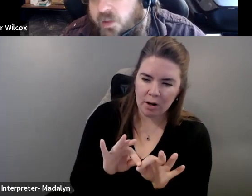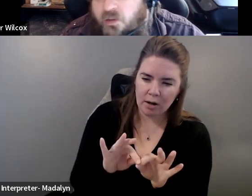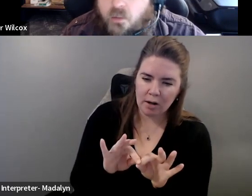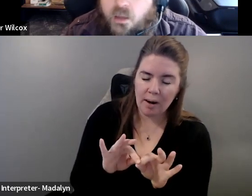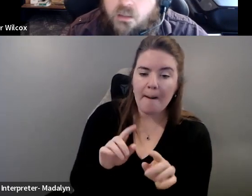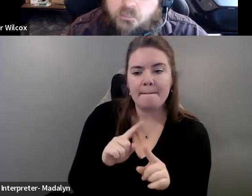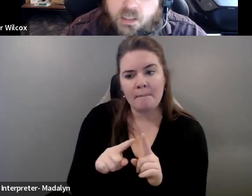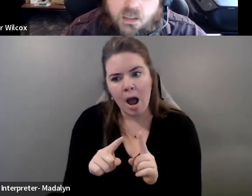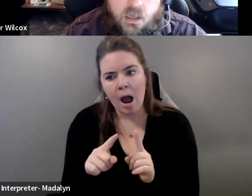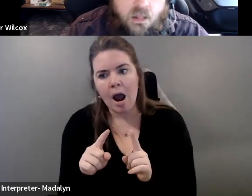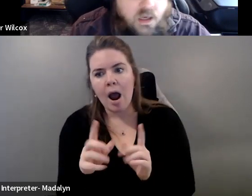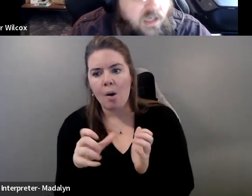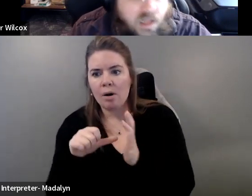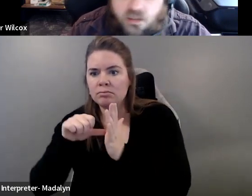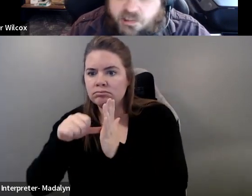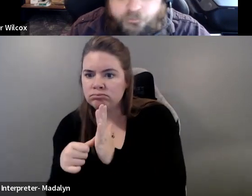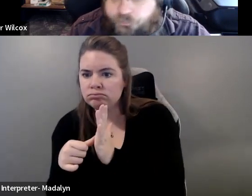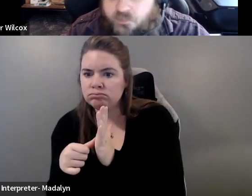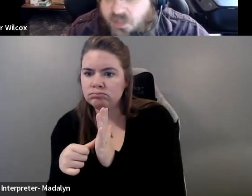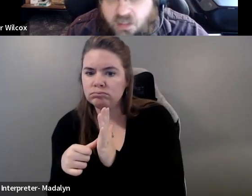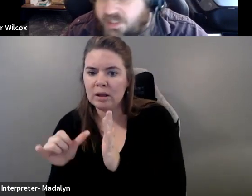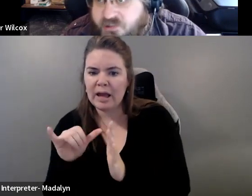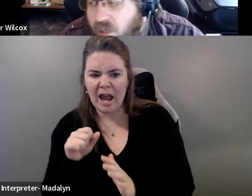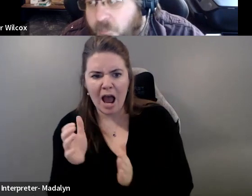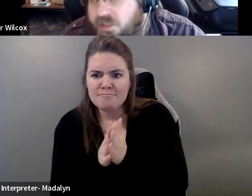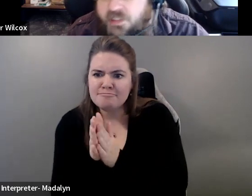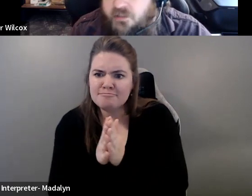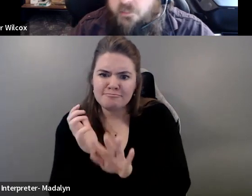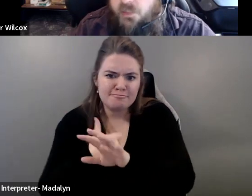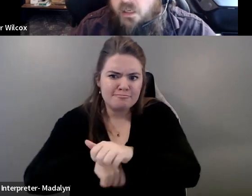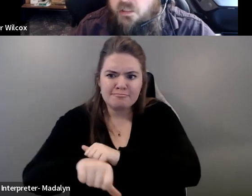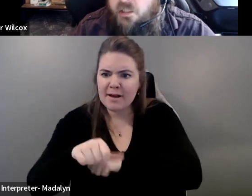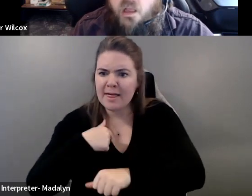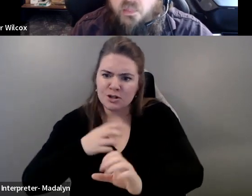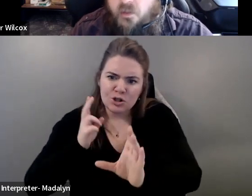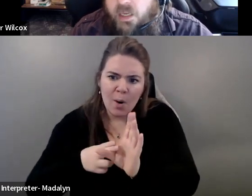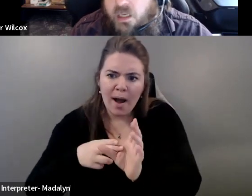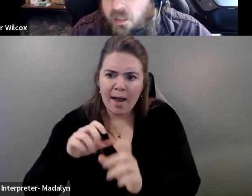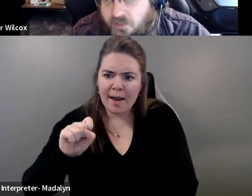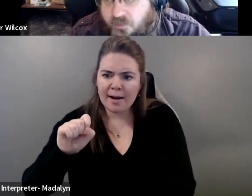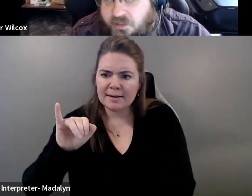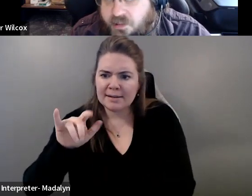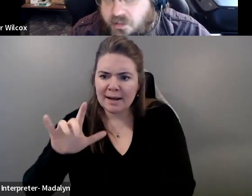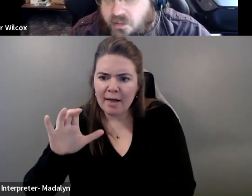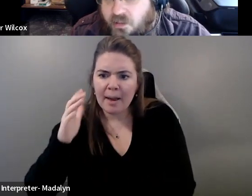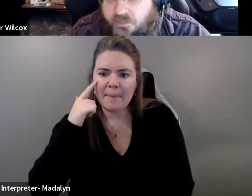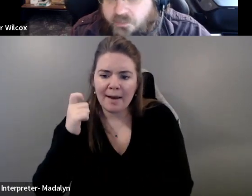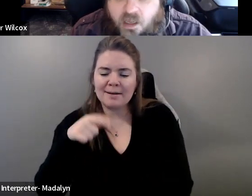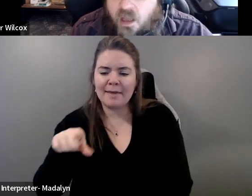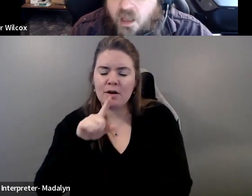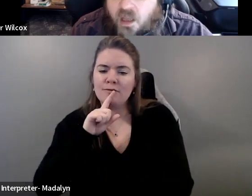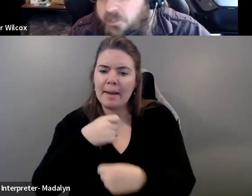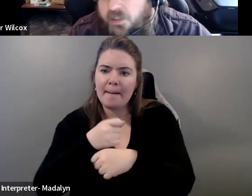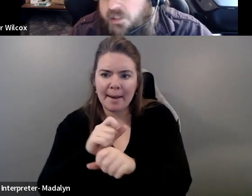the takeaway, though. I want you to be like, yeah, let's join up with these folks because they're making a difference,